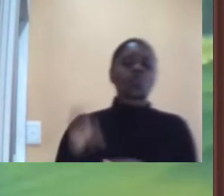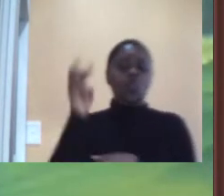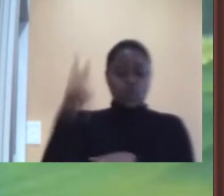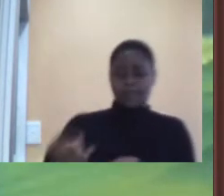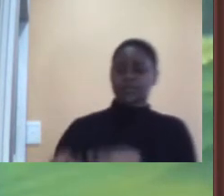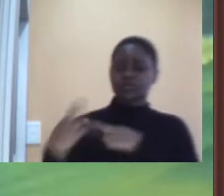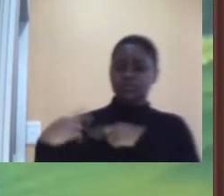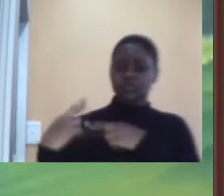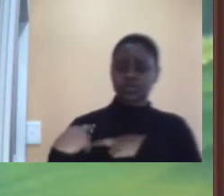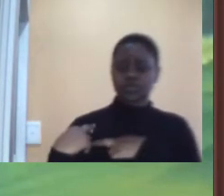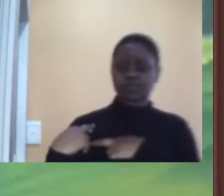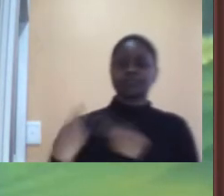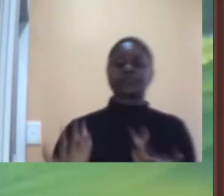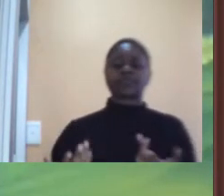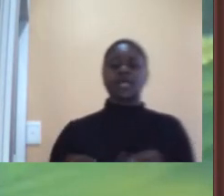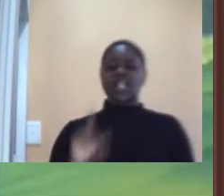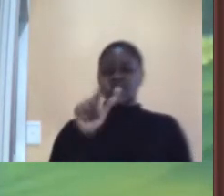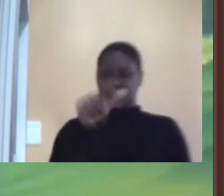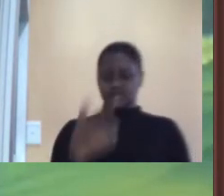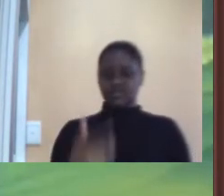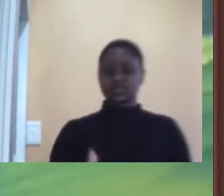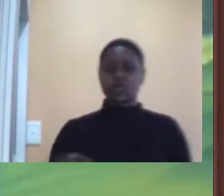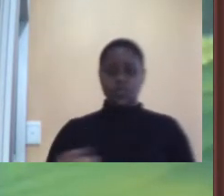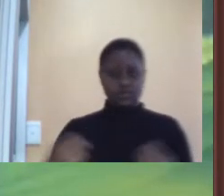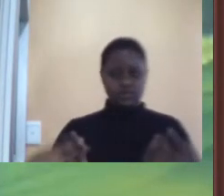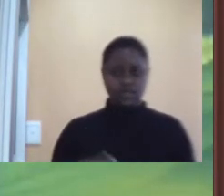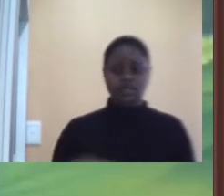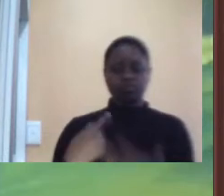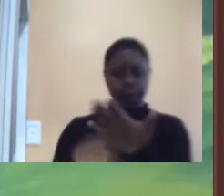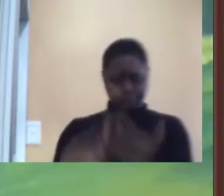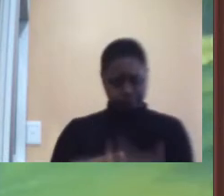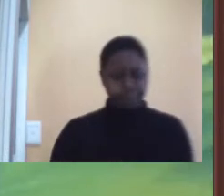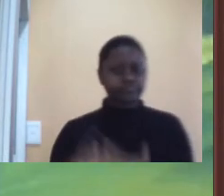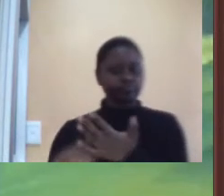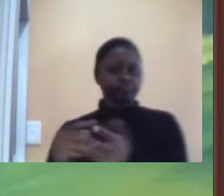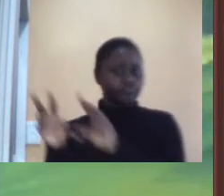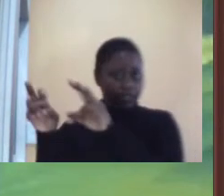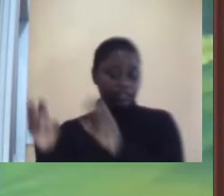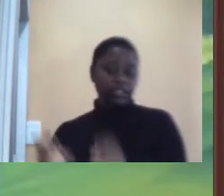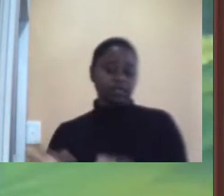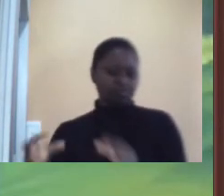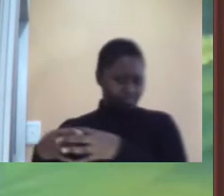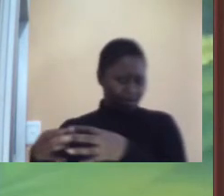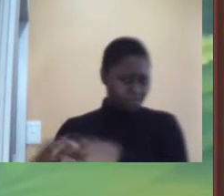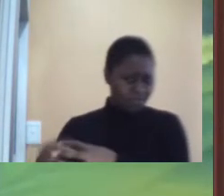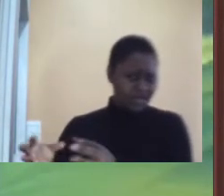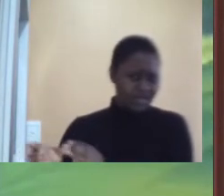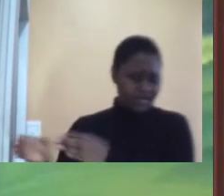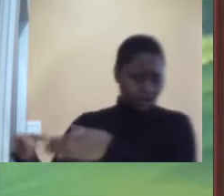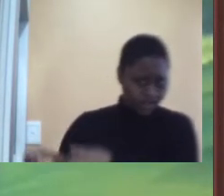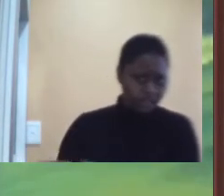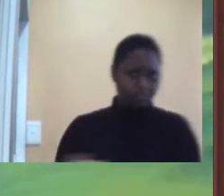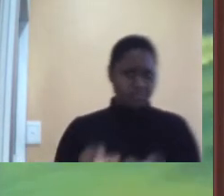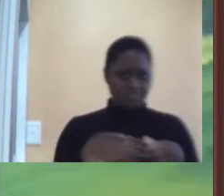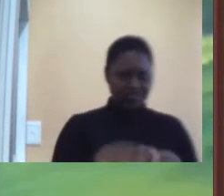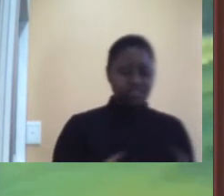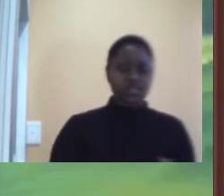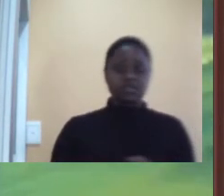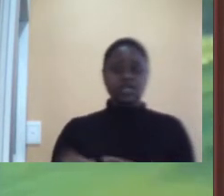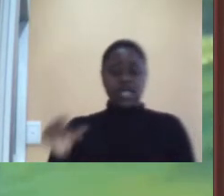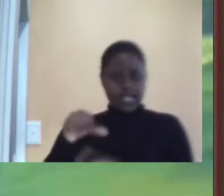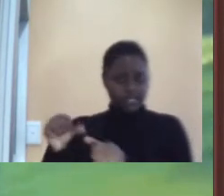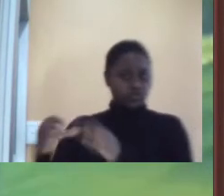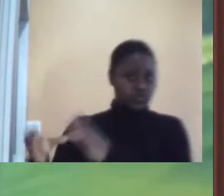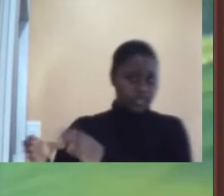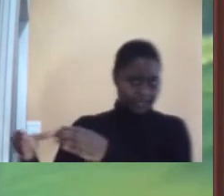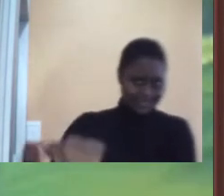and with ATIA, and we have started discussing the matter in our cluster, acid cluster, and also in the social